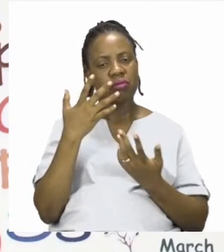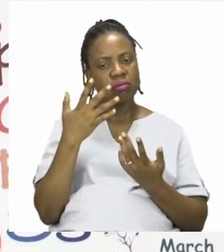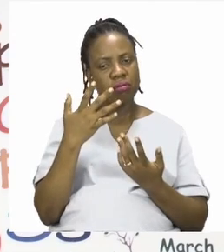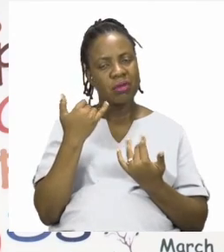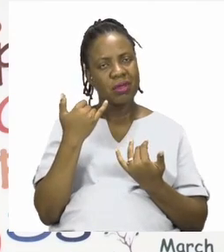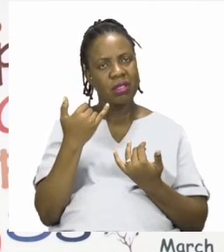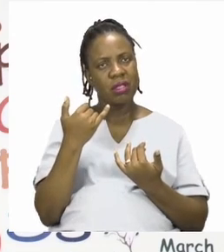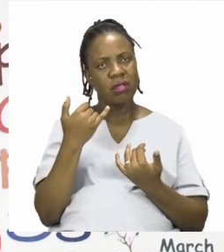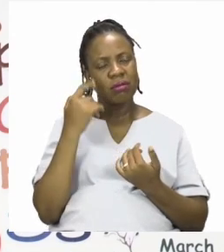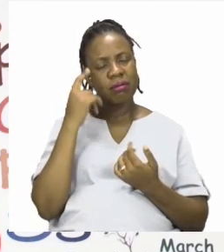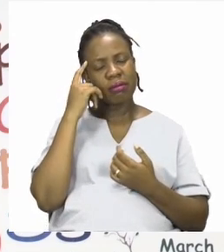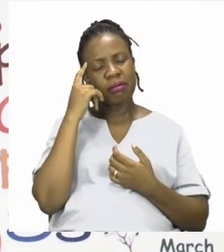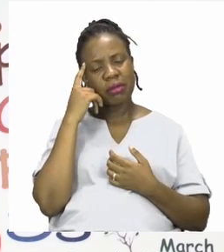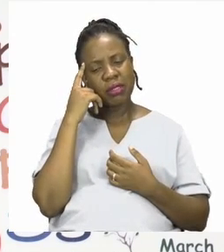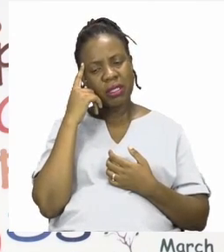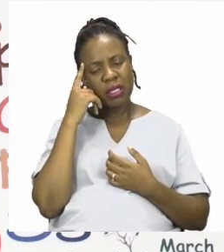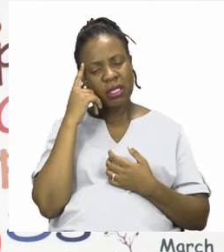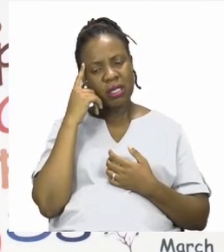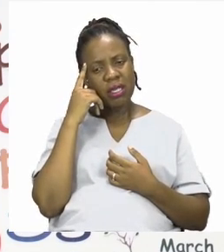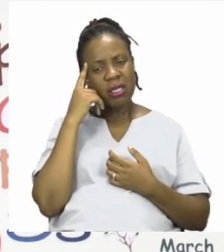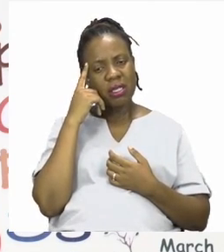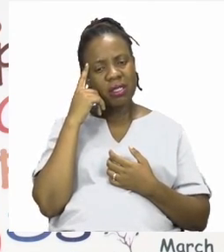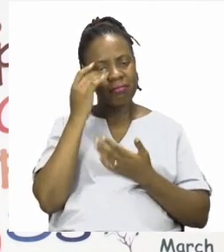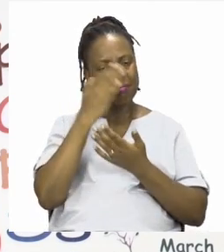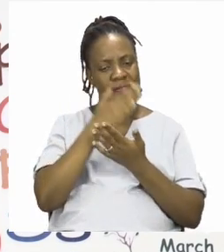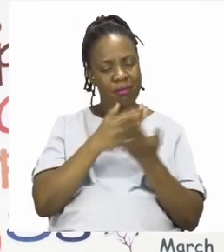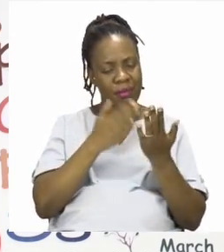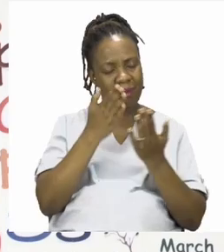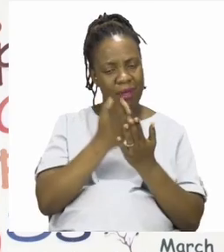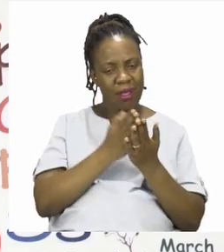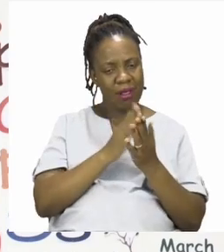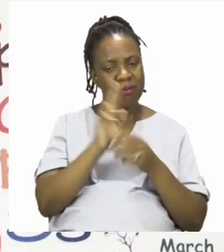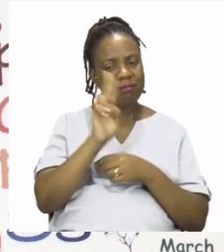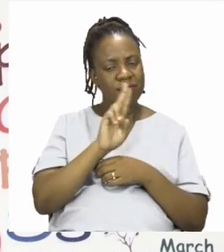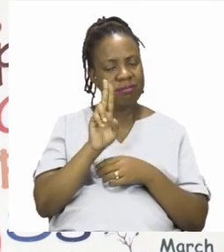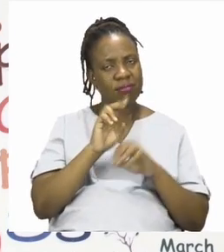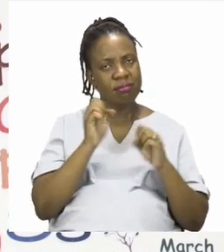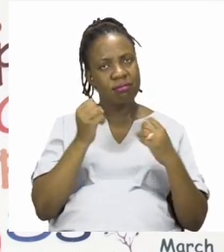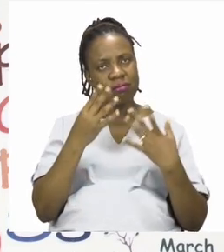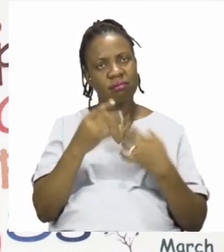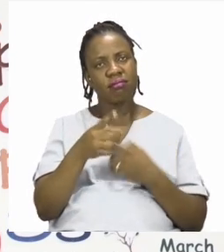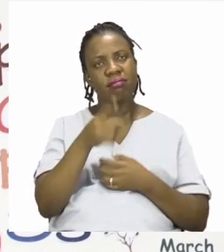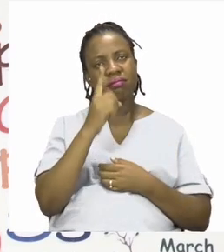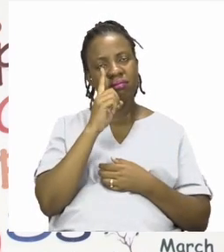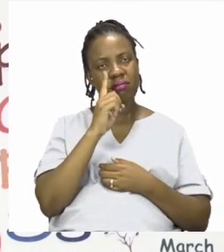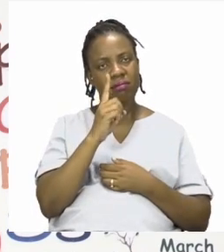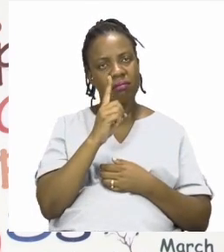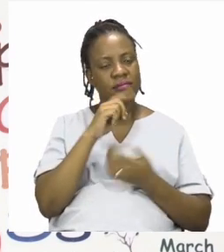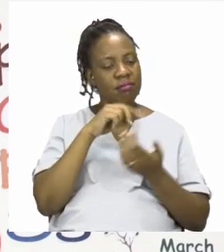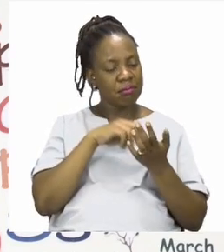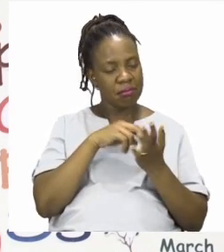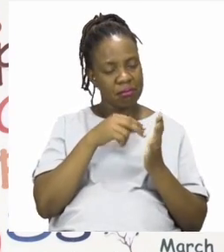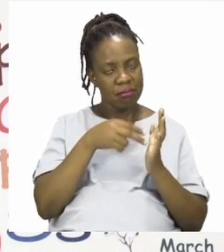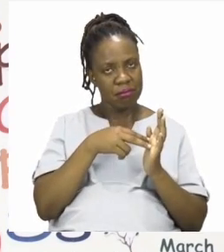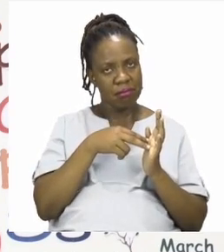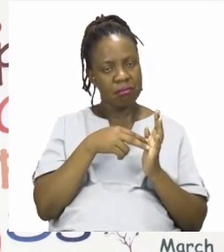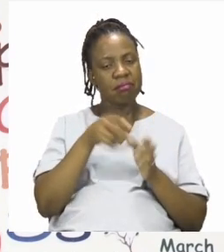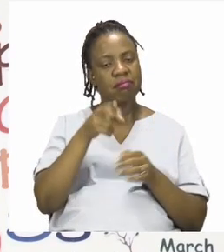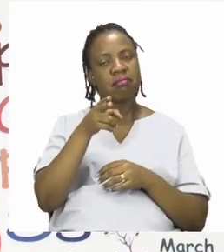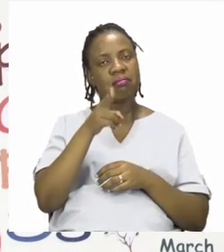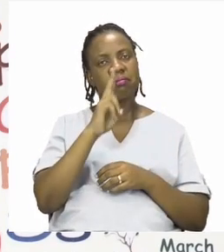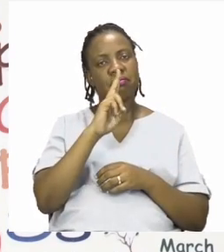2? How many parts are shaded? Only 1. And that means, everyone, that the right